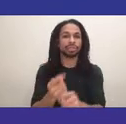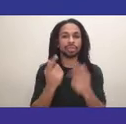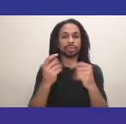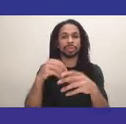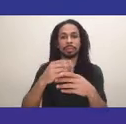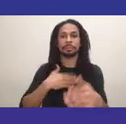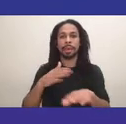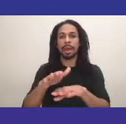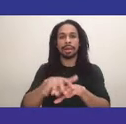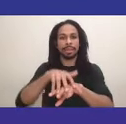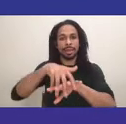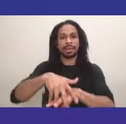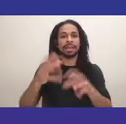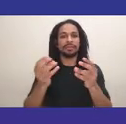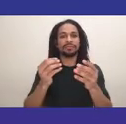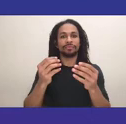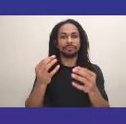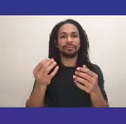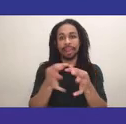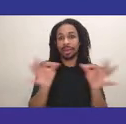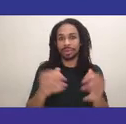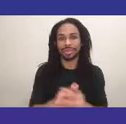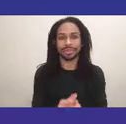native language.